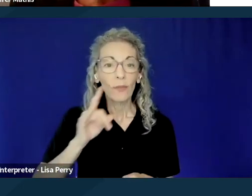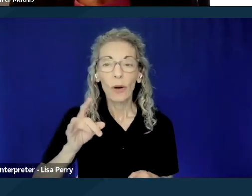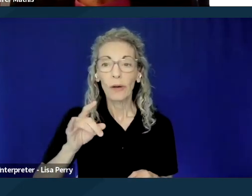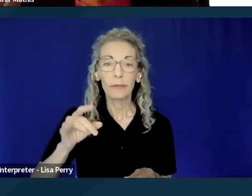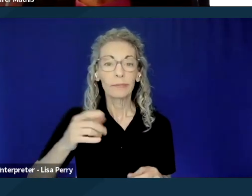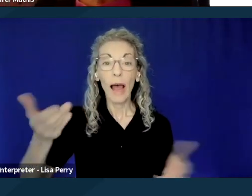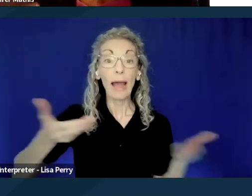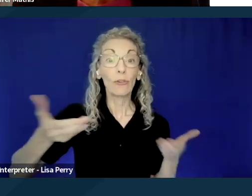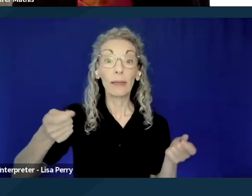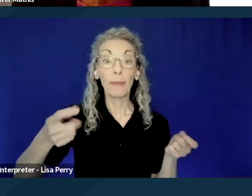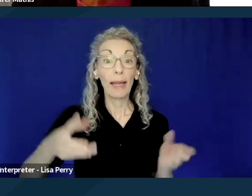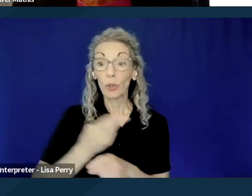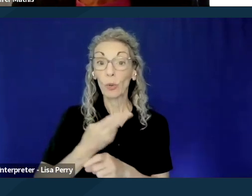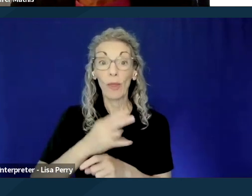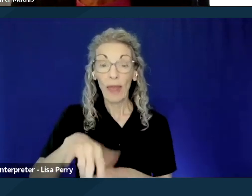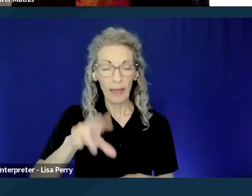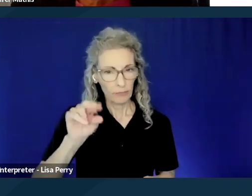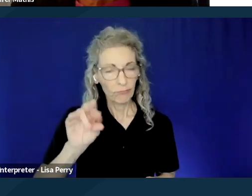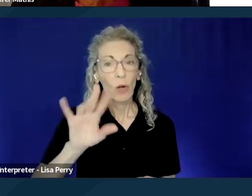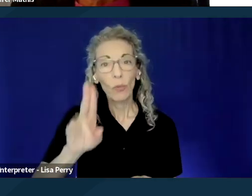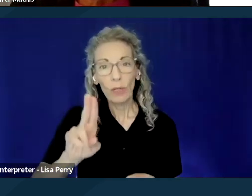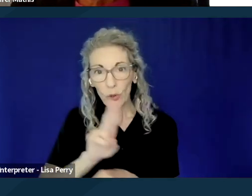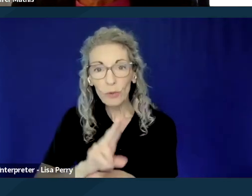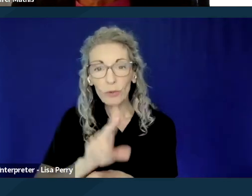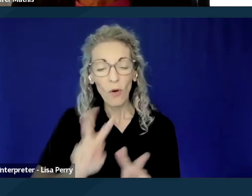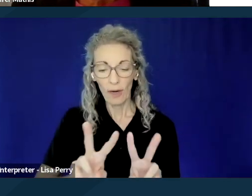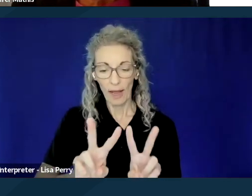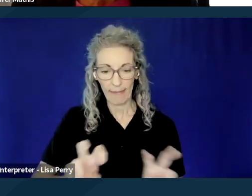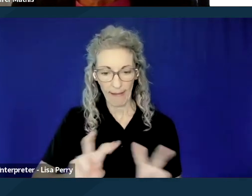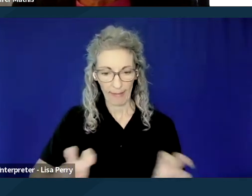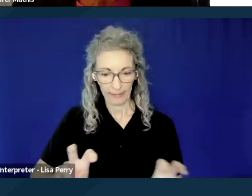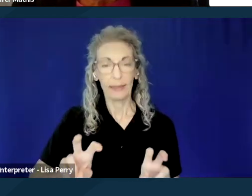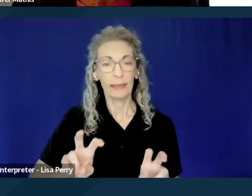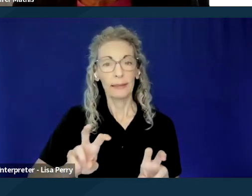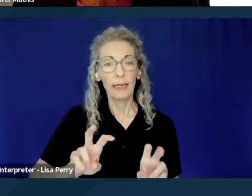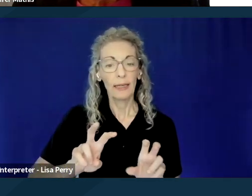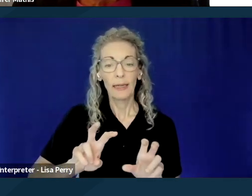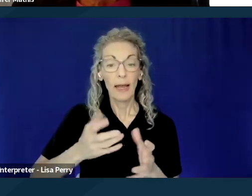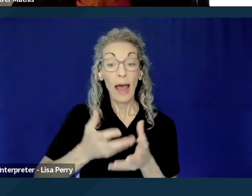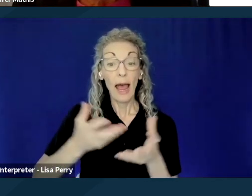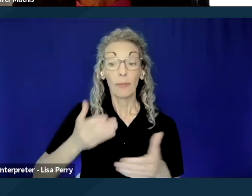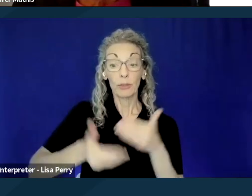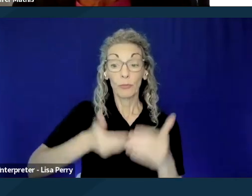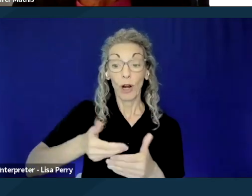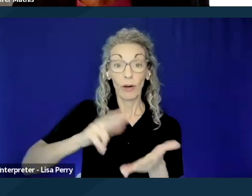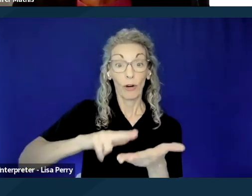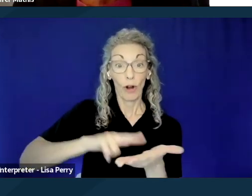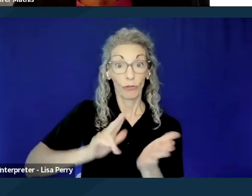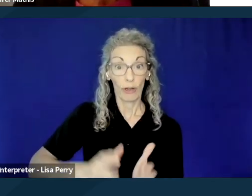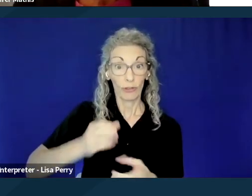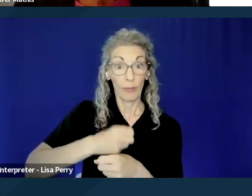for um, analysis of how much progress a contractor is making in